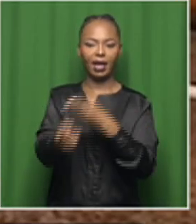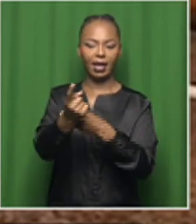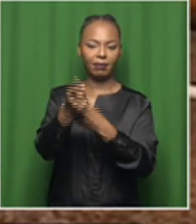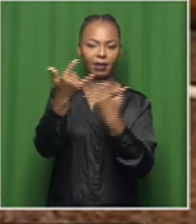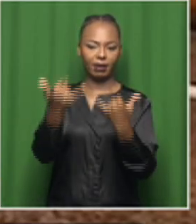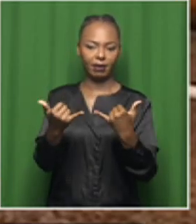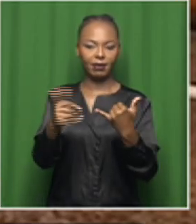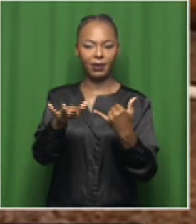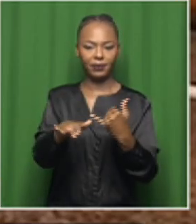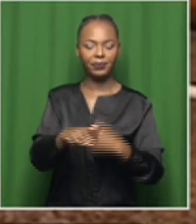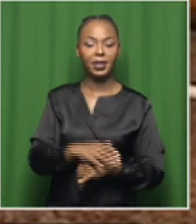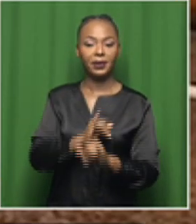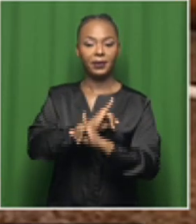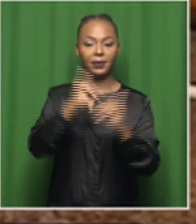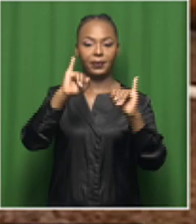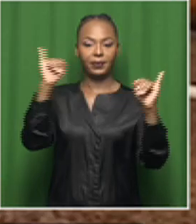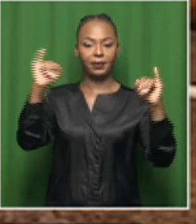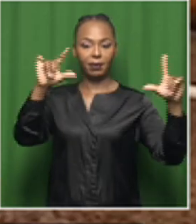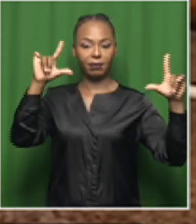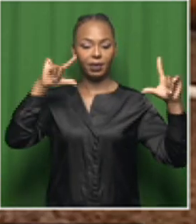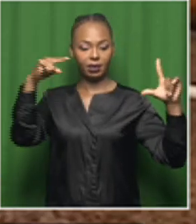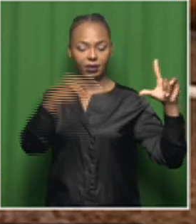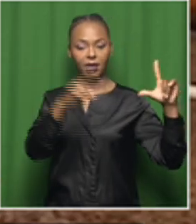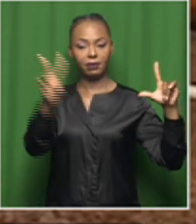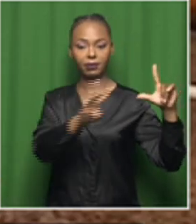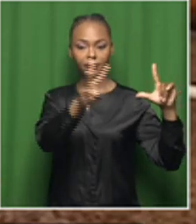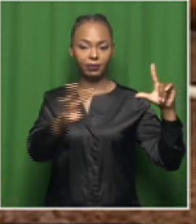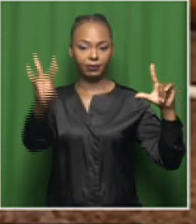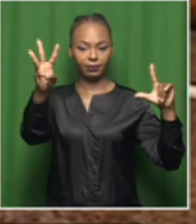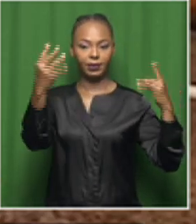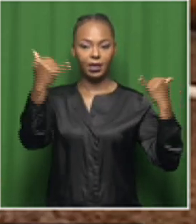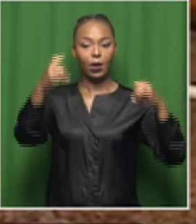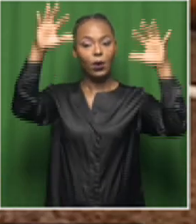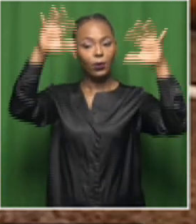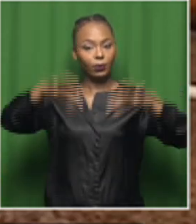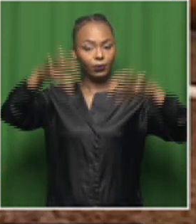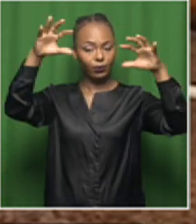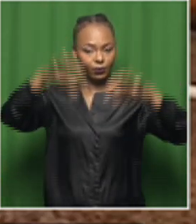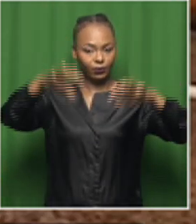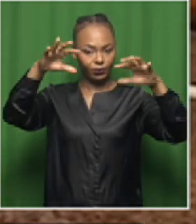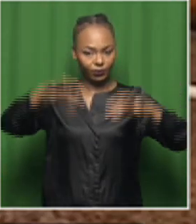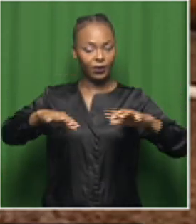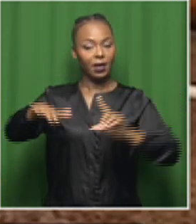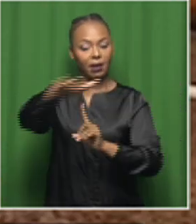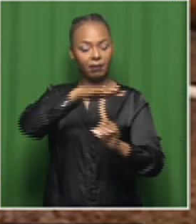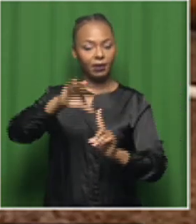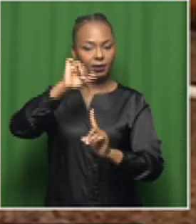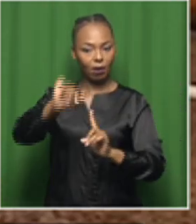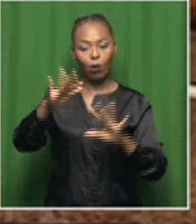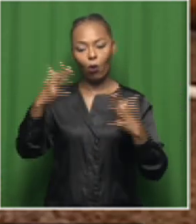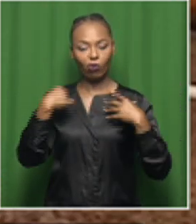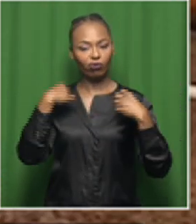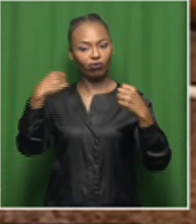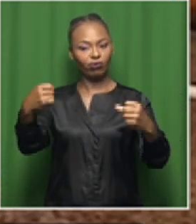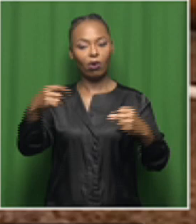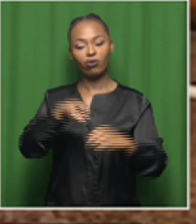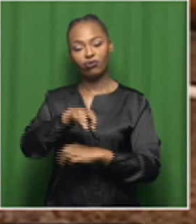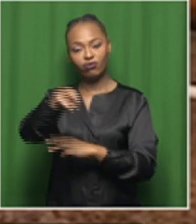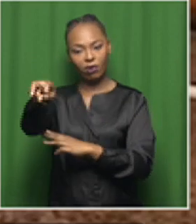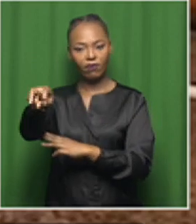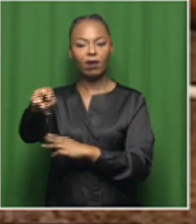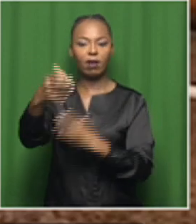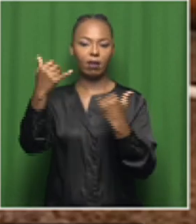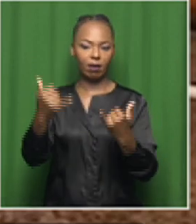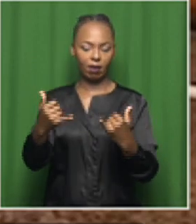that picture that we put up there. So just stay vigilant if you've had heavy rains in your region or in regions that you're traveling into over the last